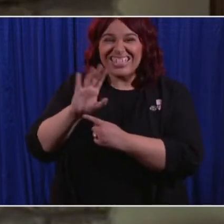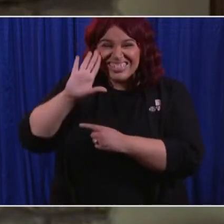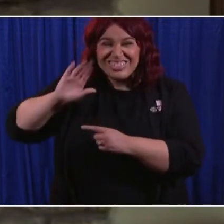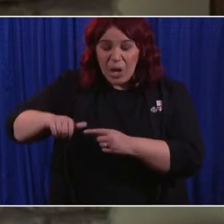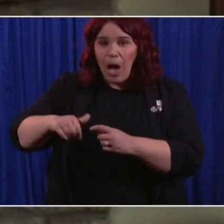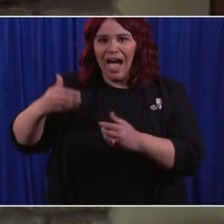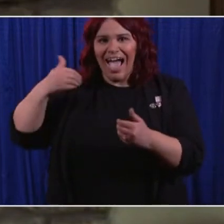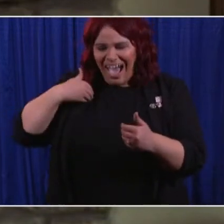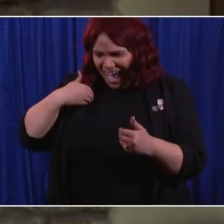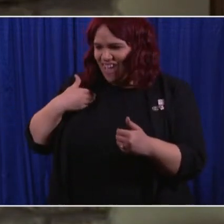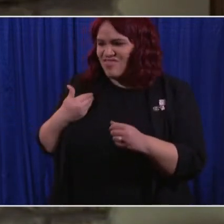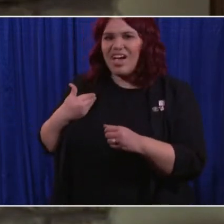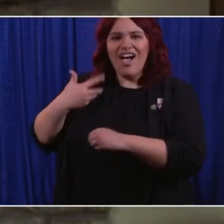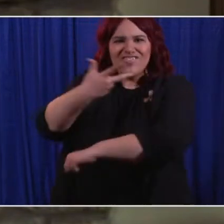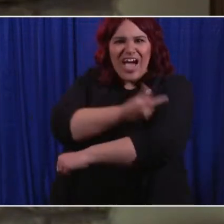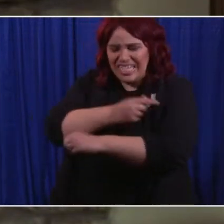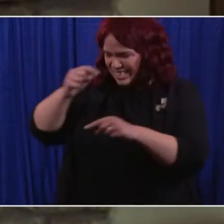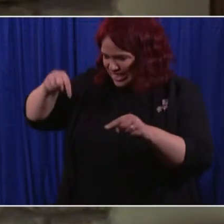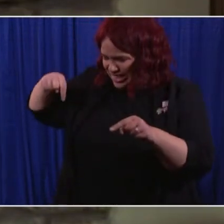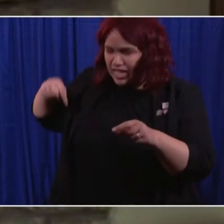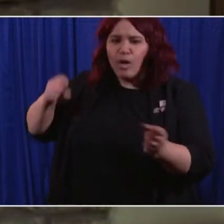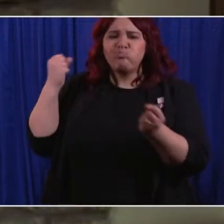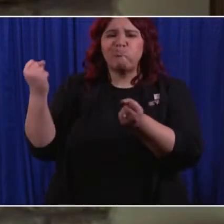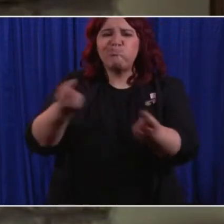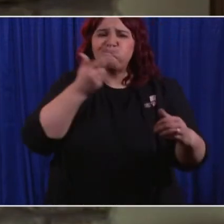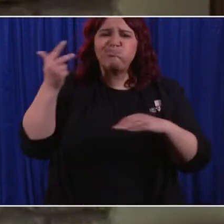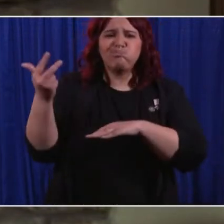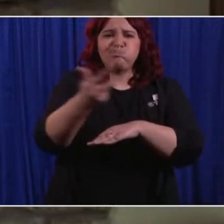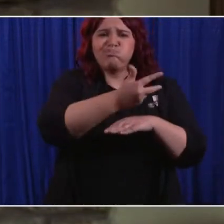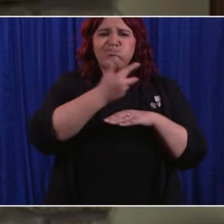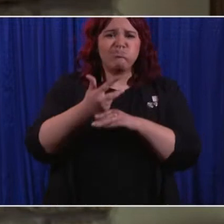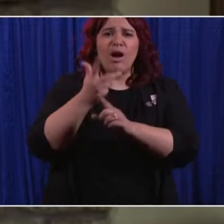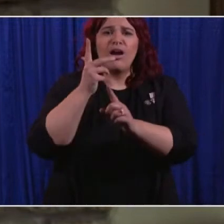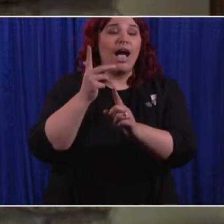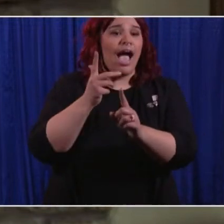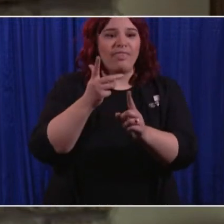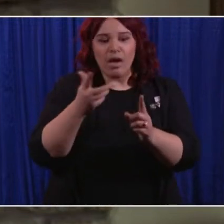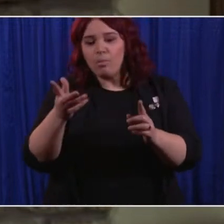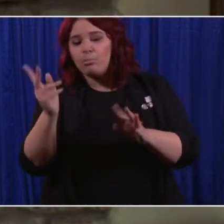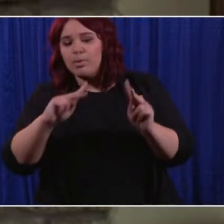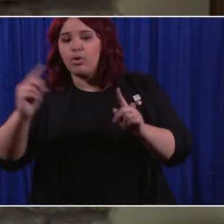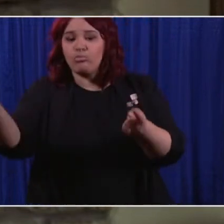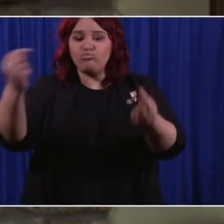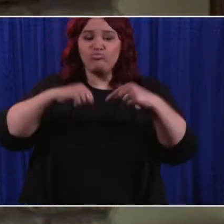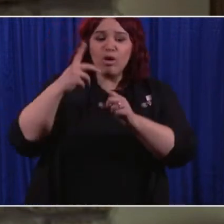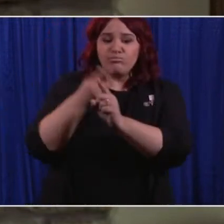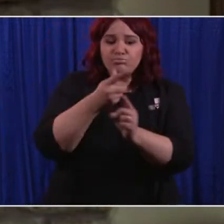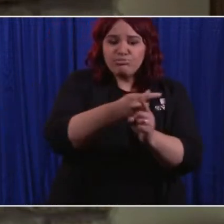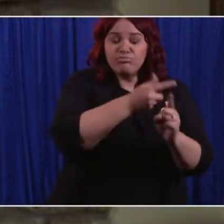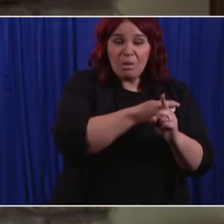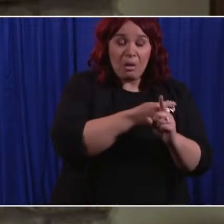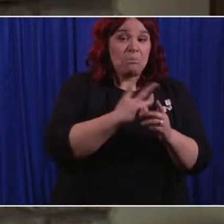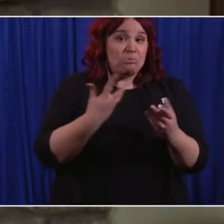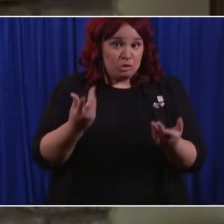block. She'd like to have it operating in April. Do you find that to be feasible, and how might the state